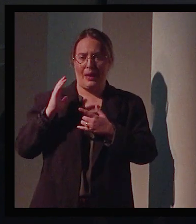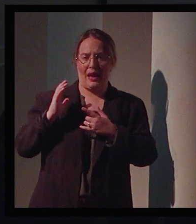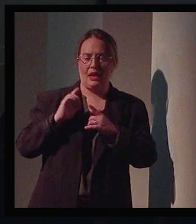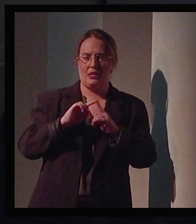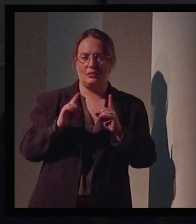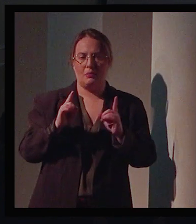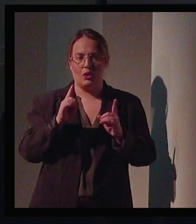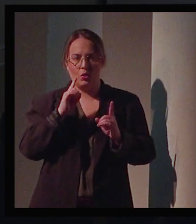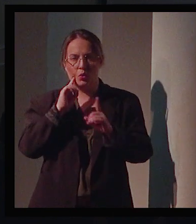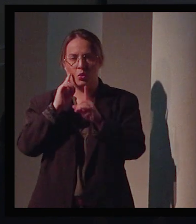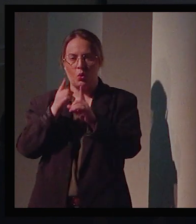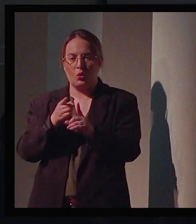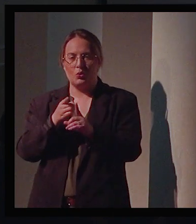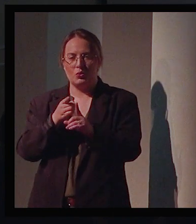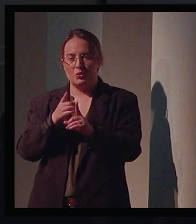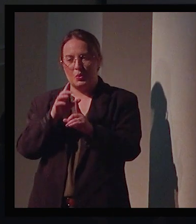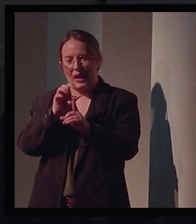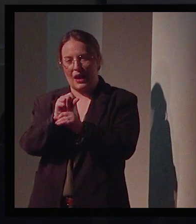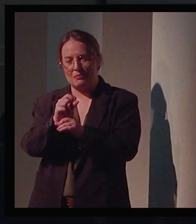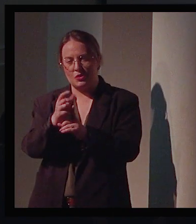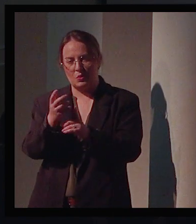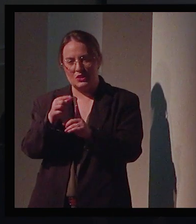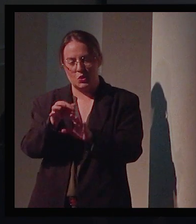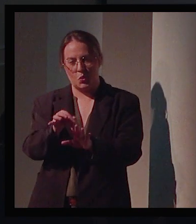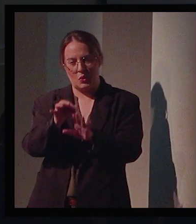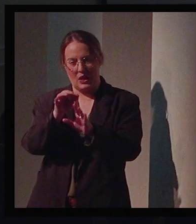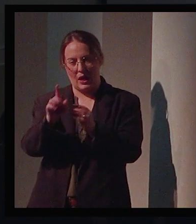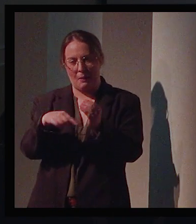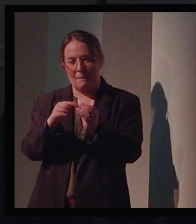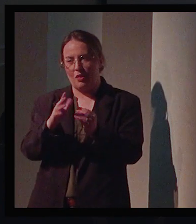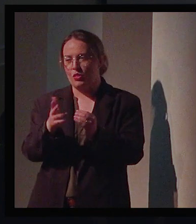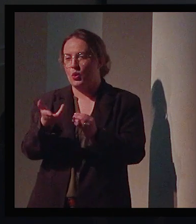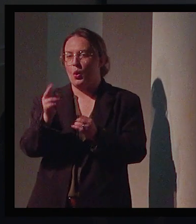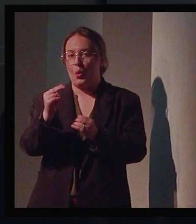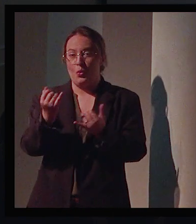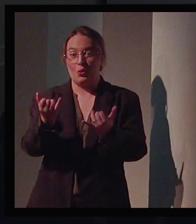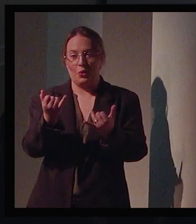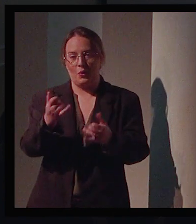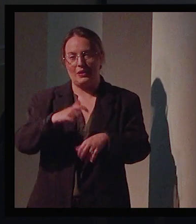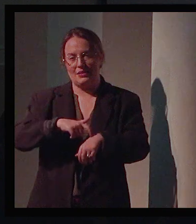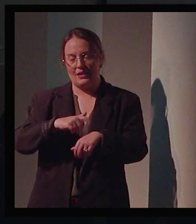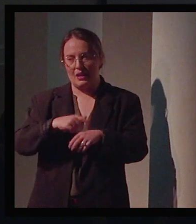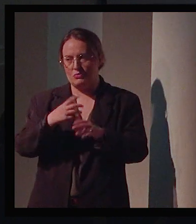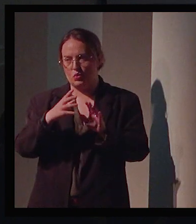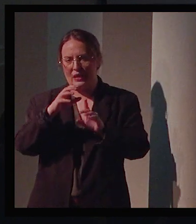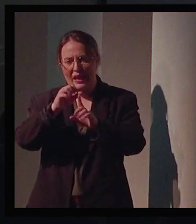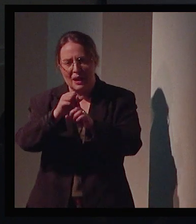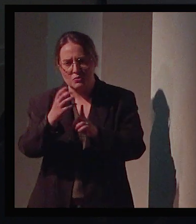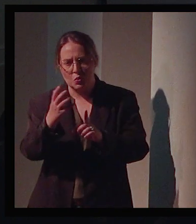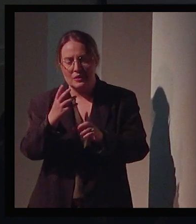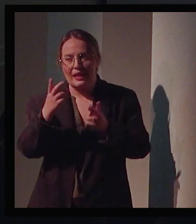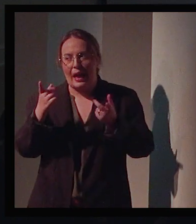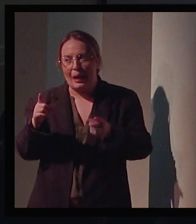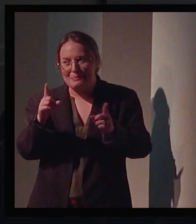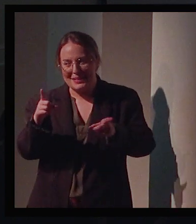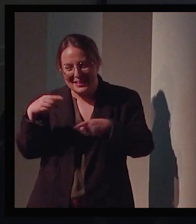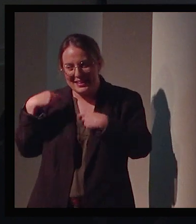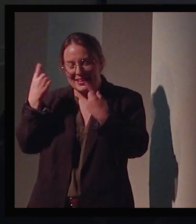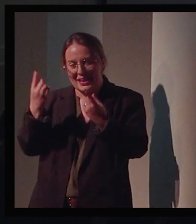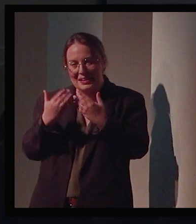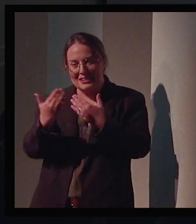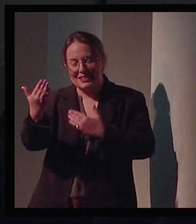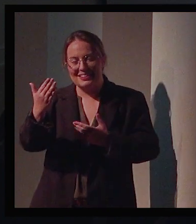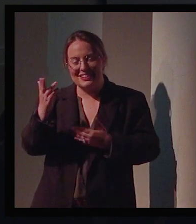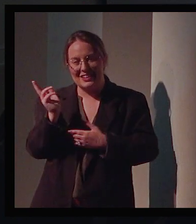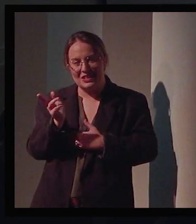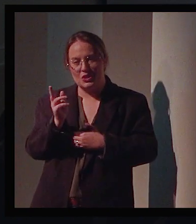own time in order to grant it its rightful place in the sweep of history. In his words, quote, "to distill